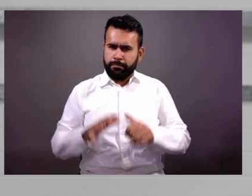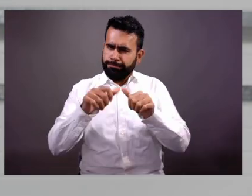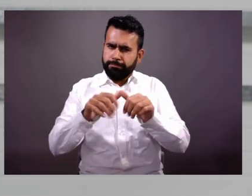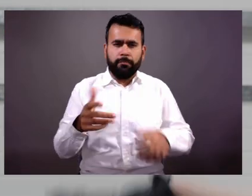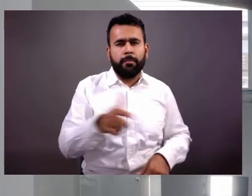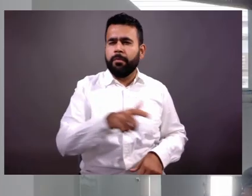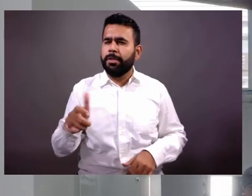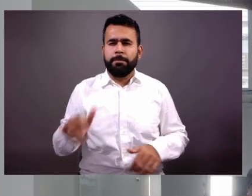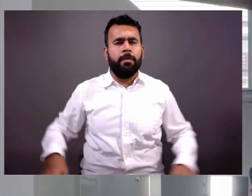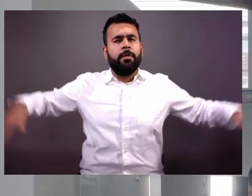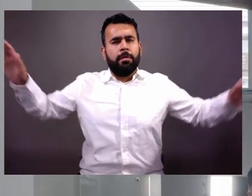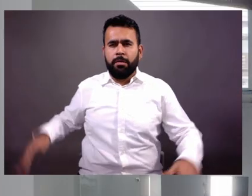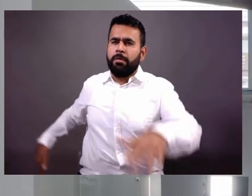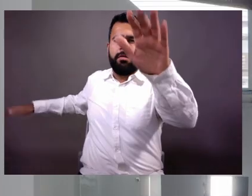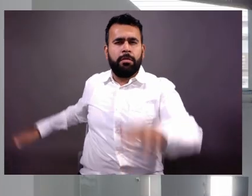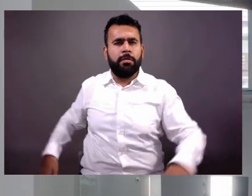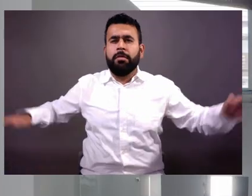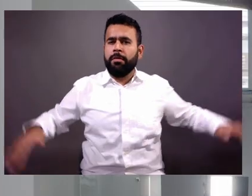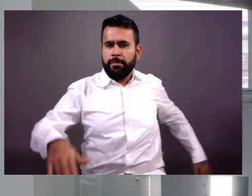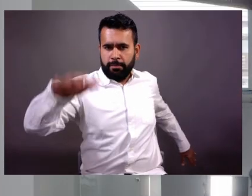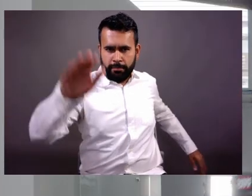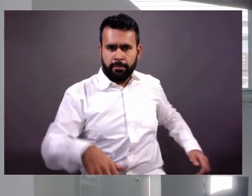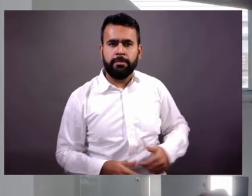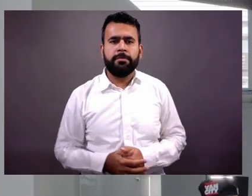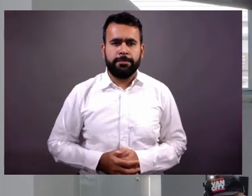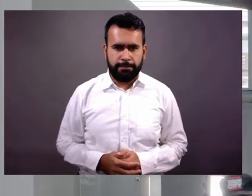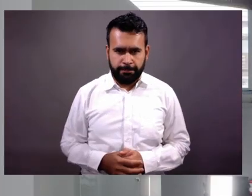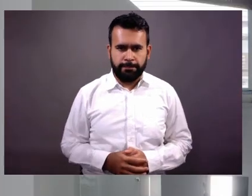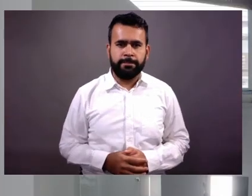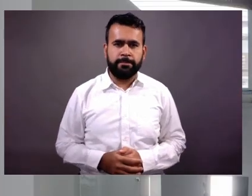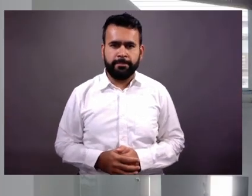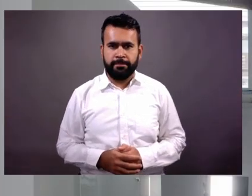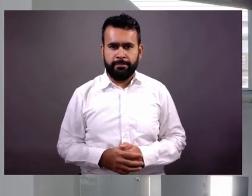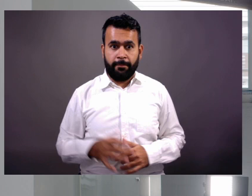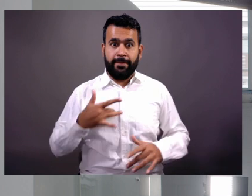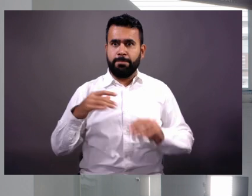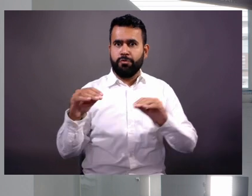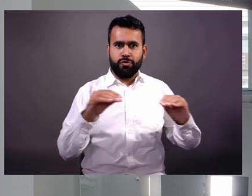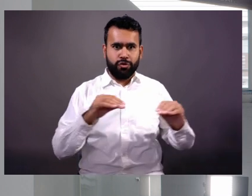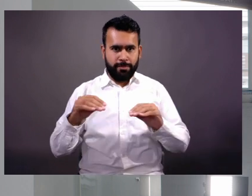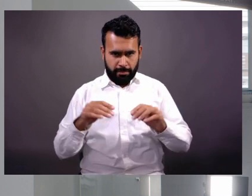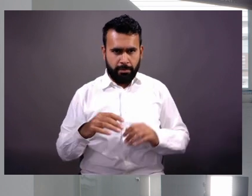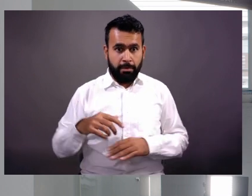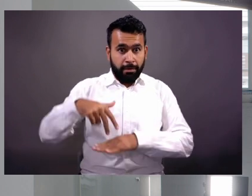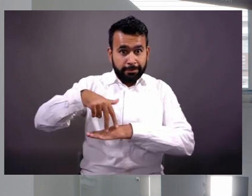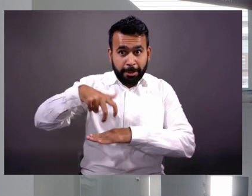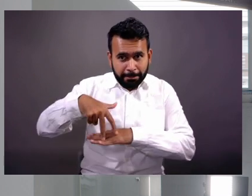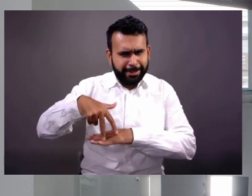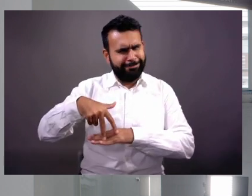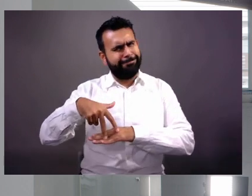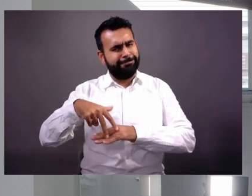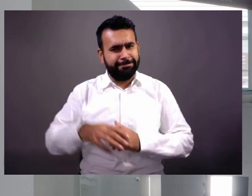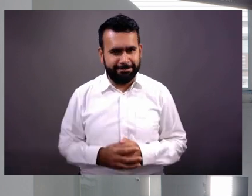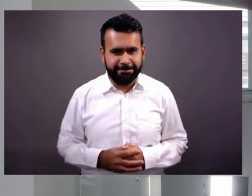side, so you could go hop, hop. See how I'm finding just using that groove as my